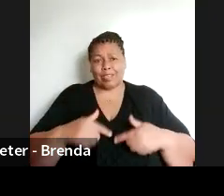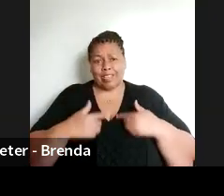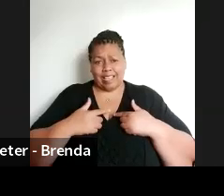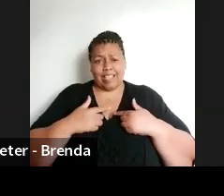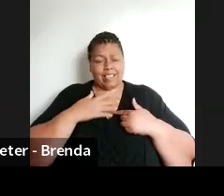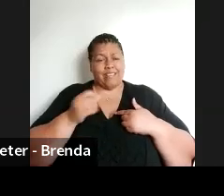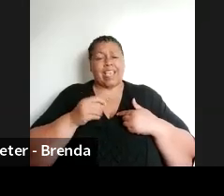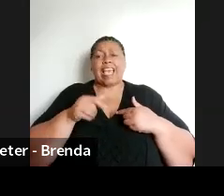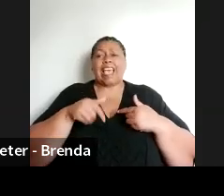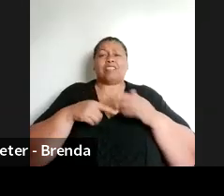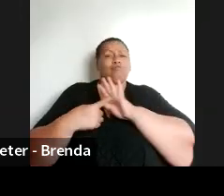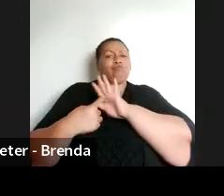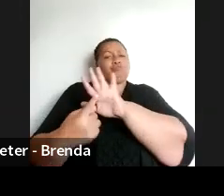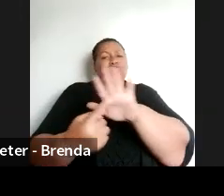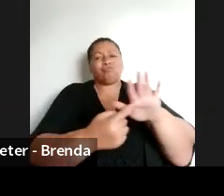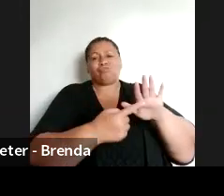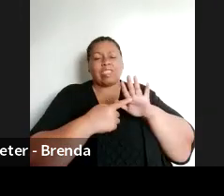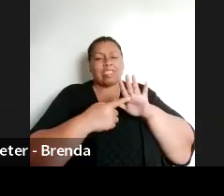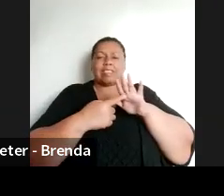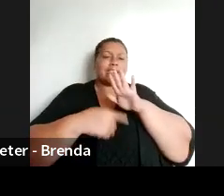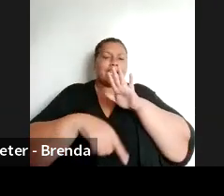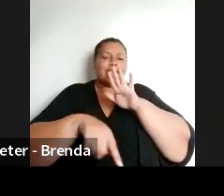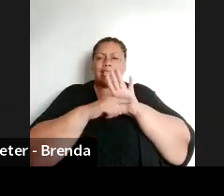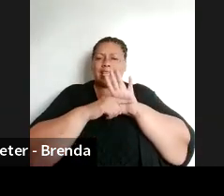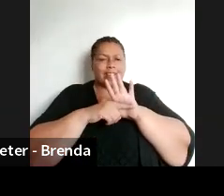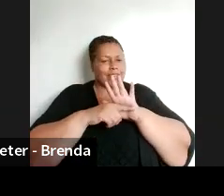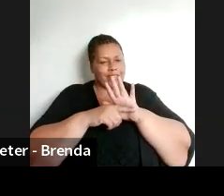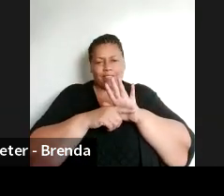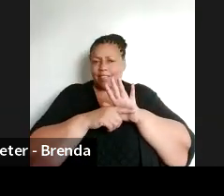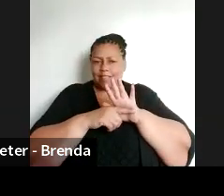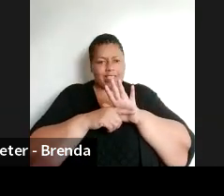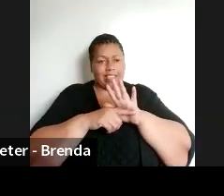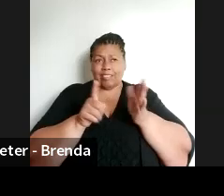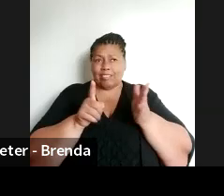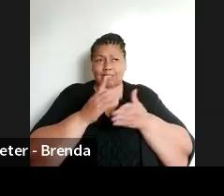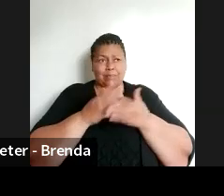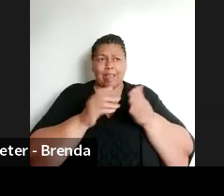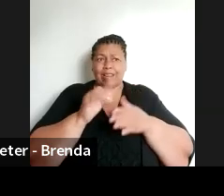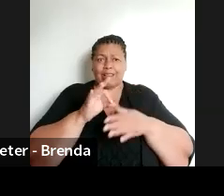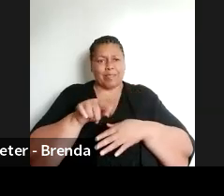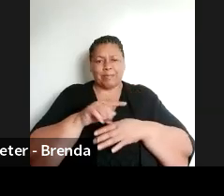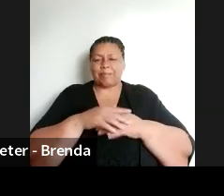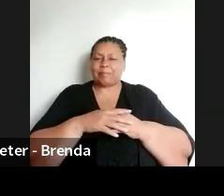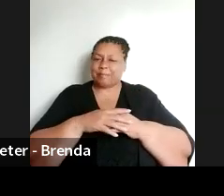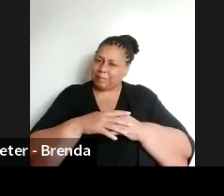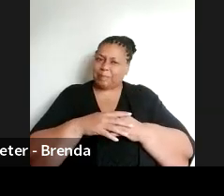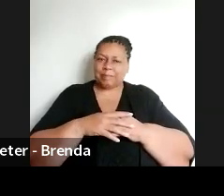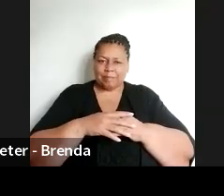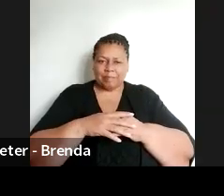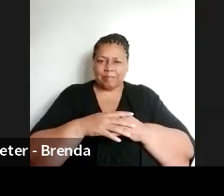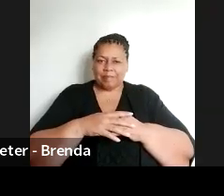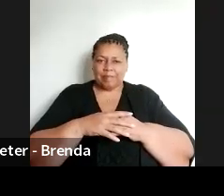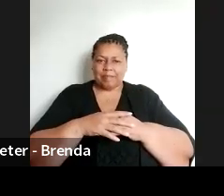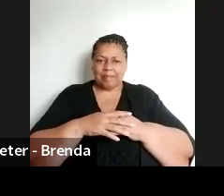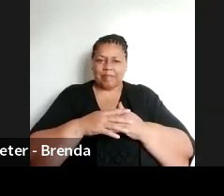a detriment to them, it's just a part of them. And Like it's a part of me.